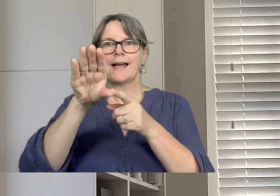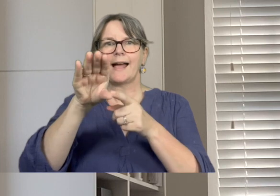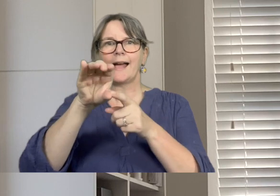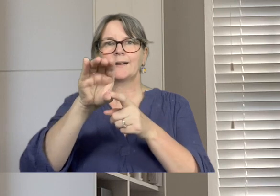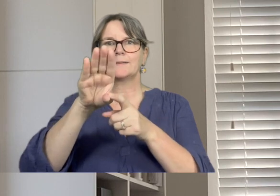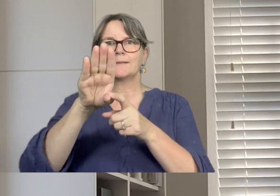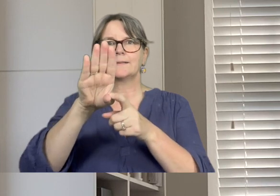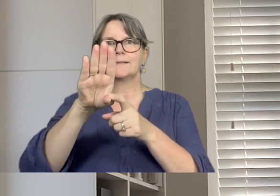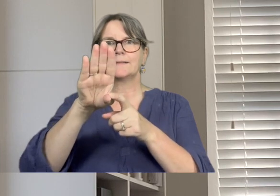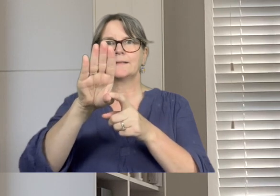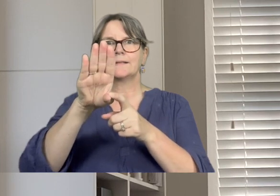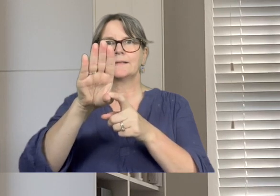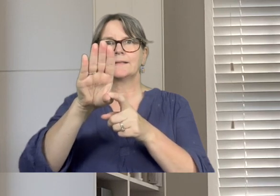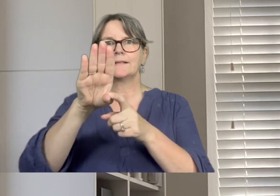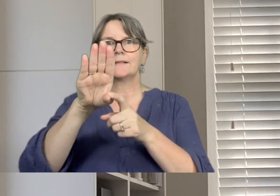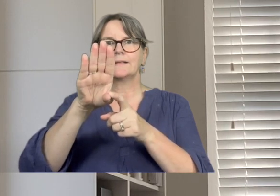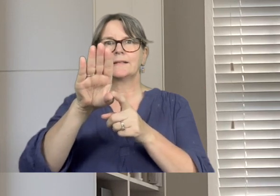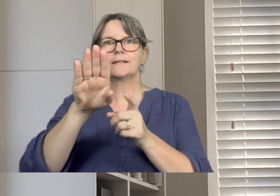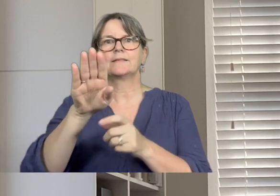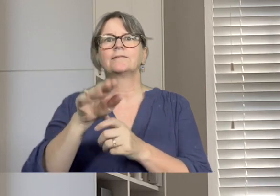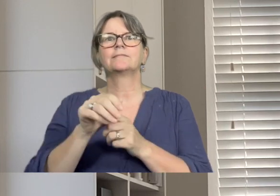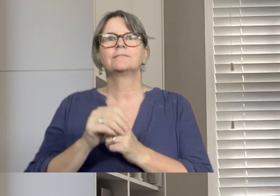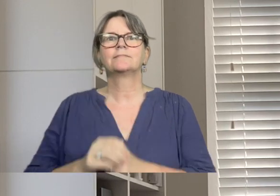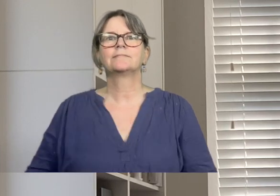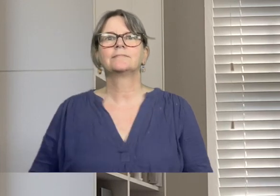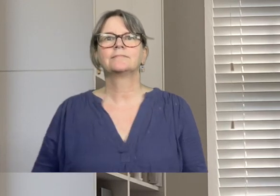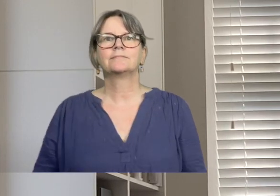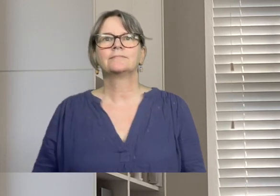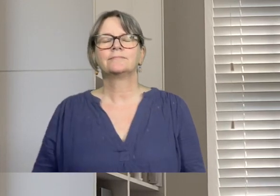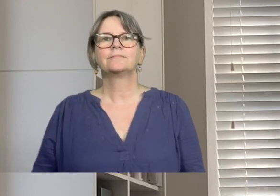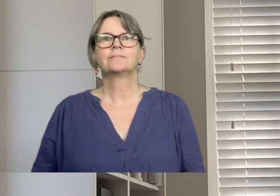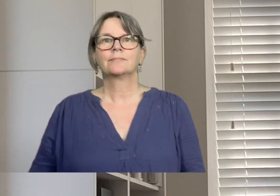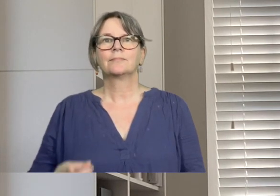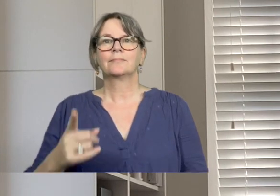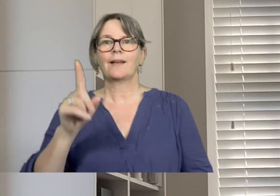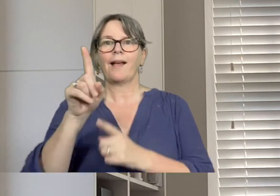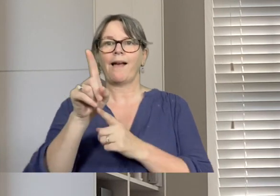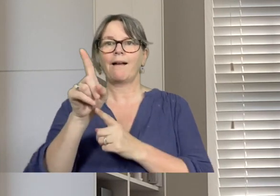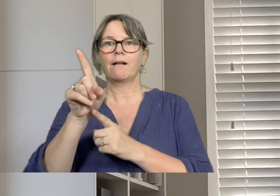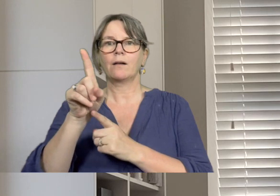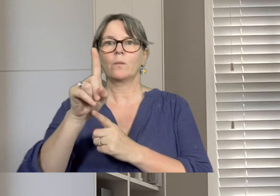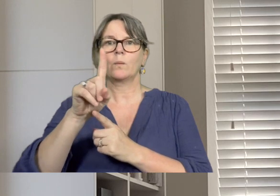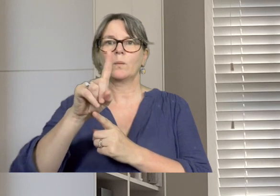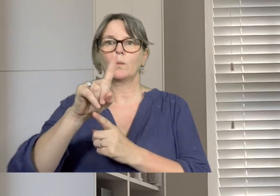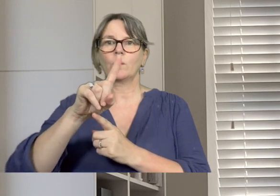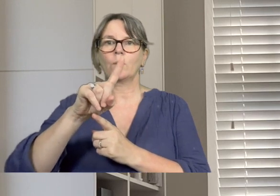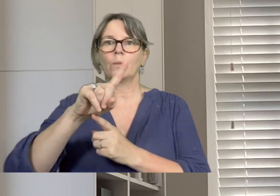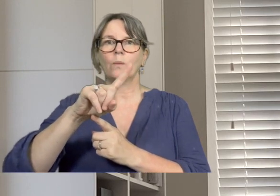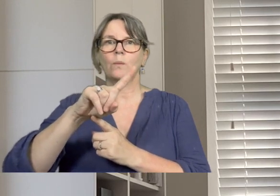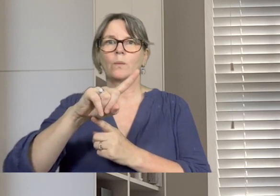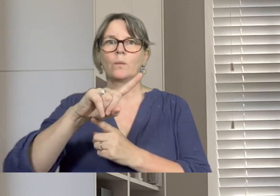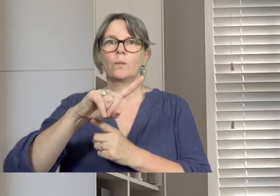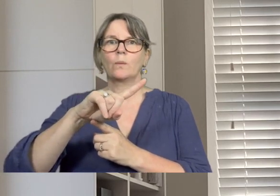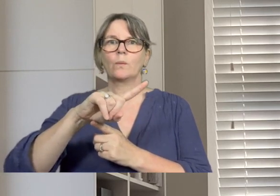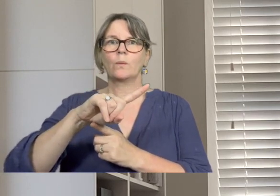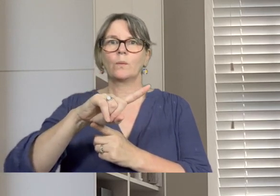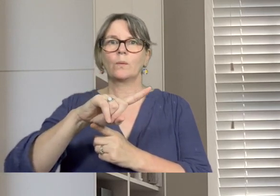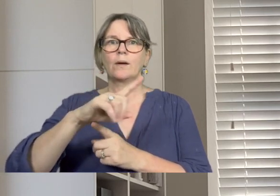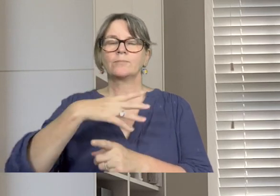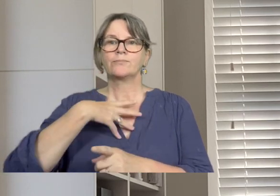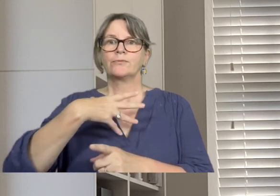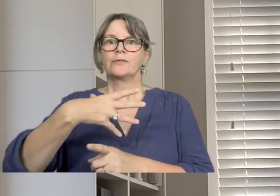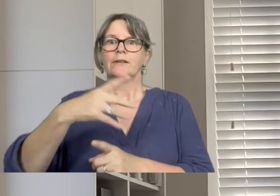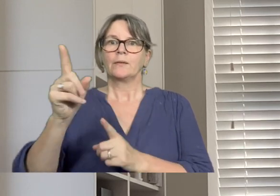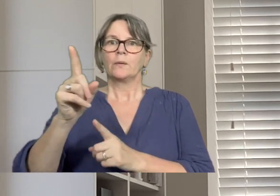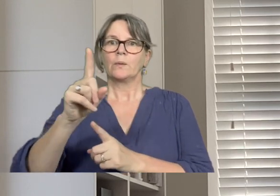towards the ceiling, and so the foot's kind of stepping inwards. From here, we're going to let that leg fall across. And we're going to breathe. We're